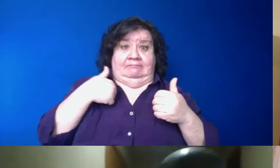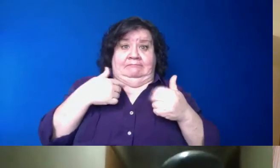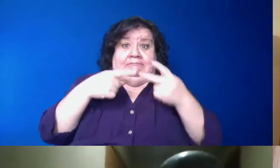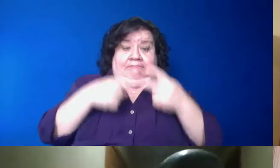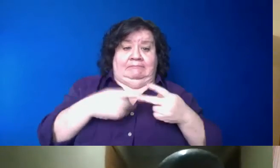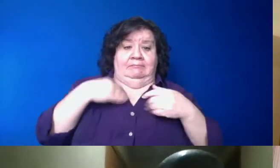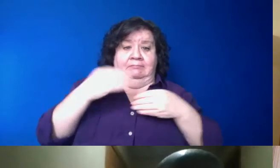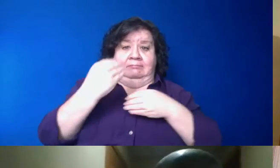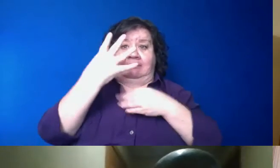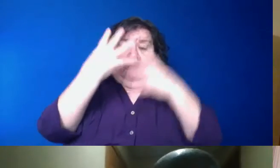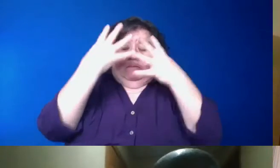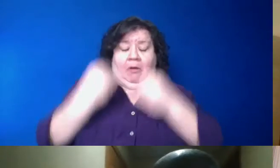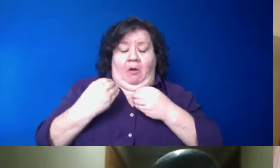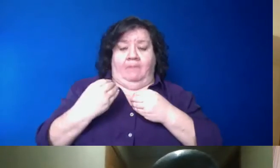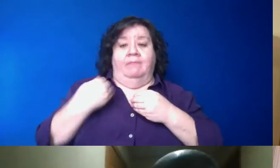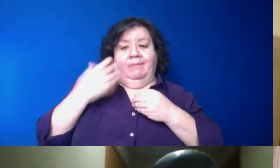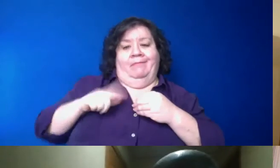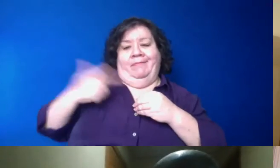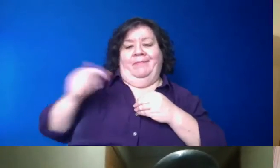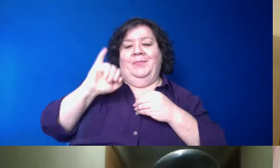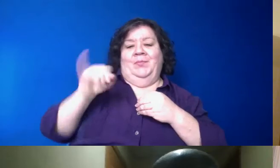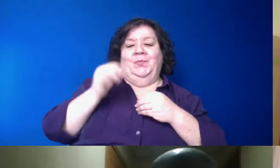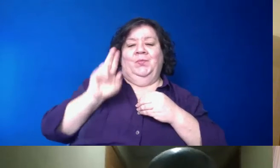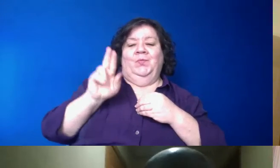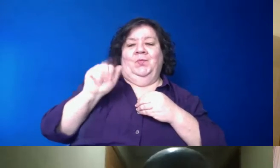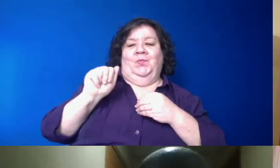Did you want to start off, Mr. Bashir?